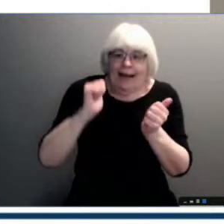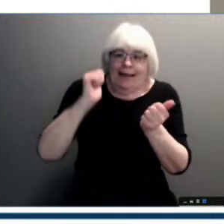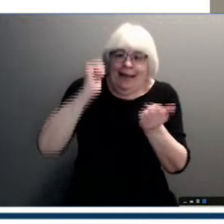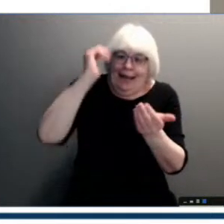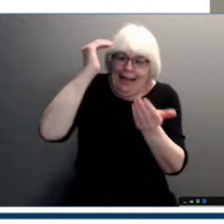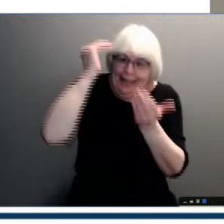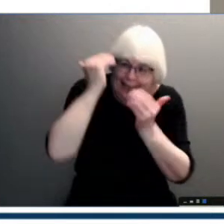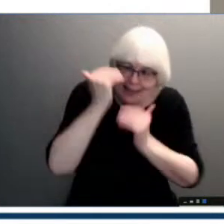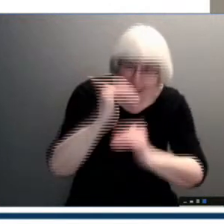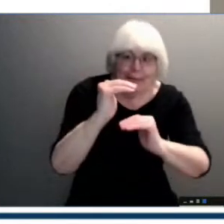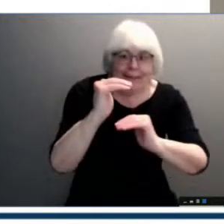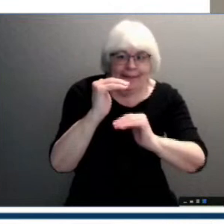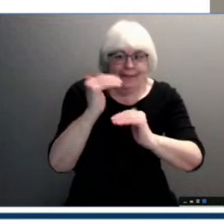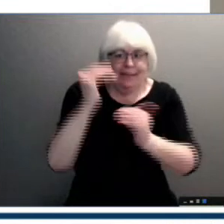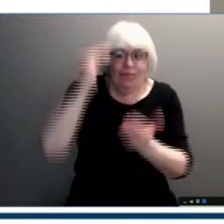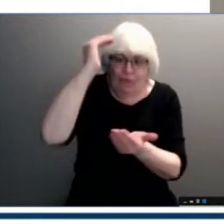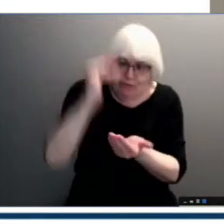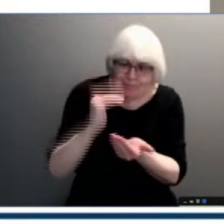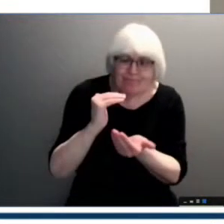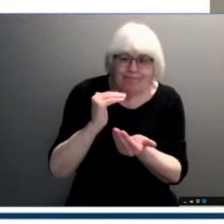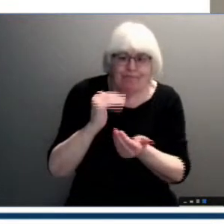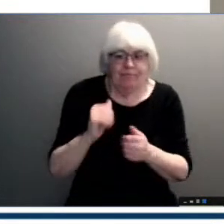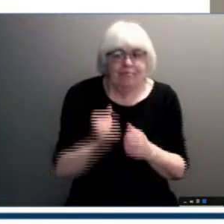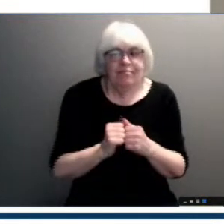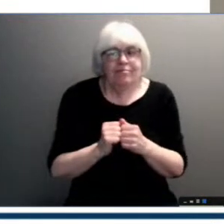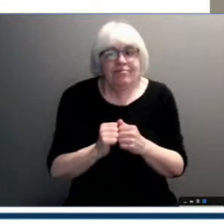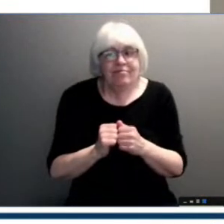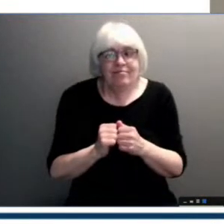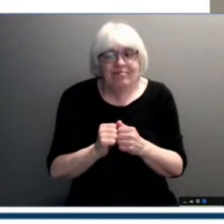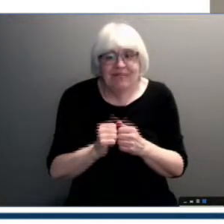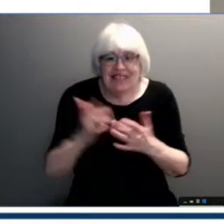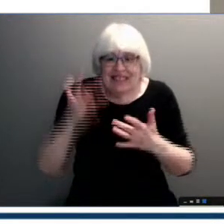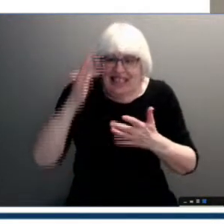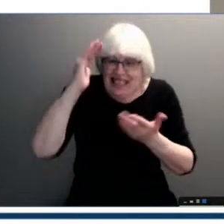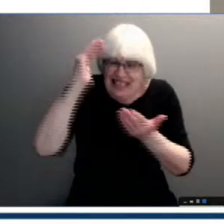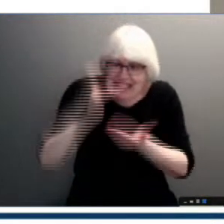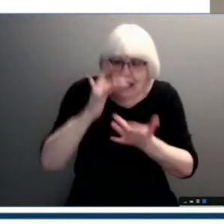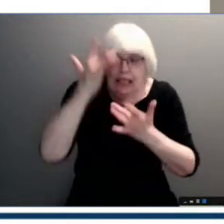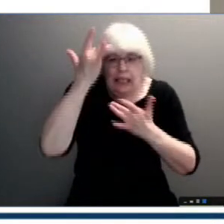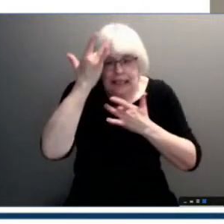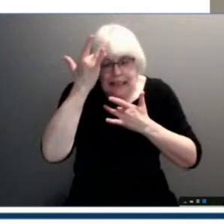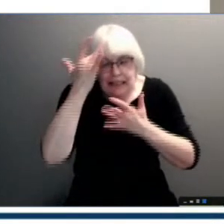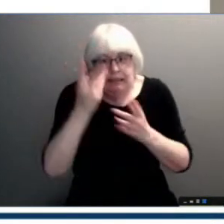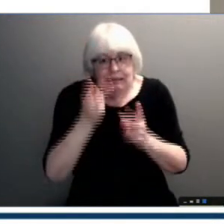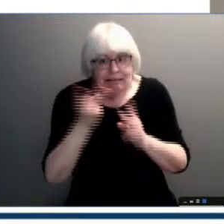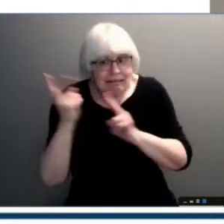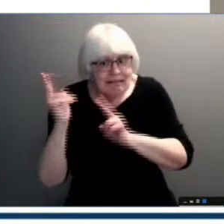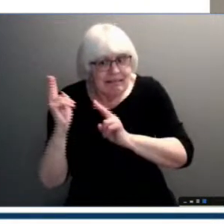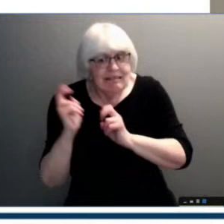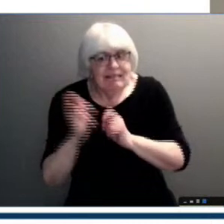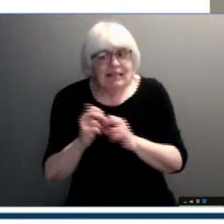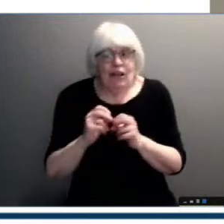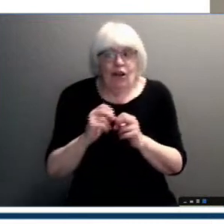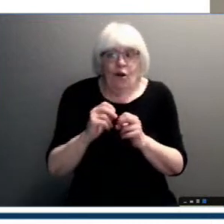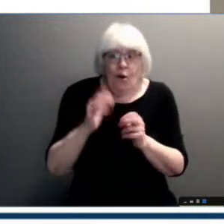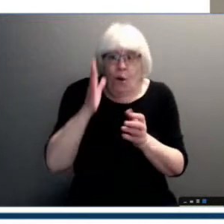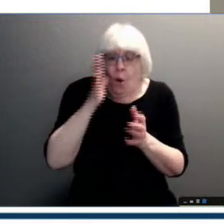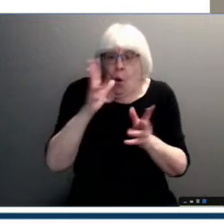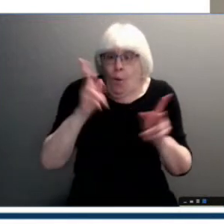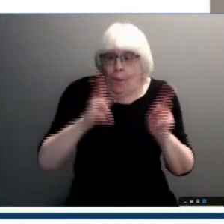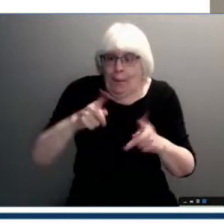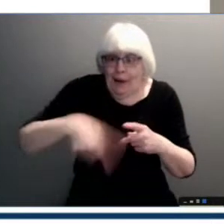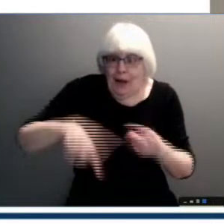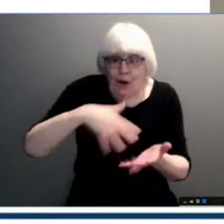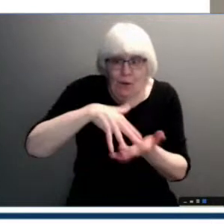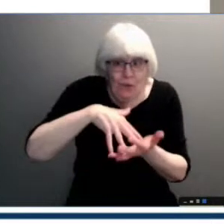severe disease. And that means directing testing and vaccine to those who are most vulnerable and most at risk. As long